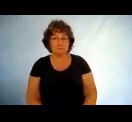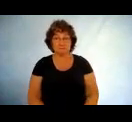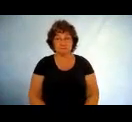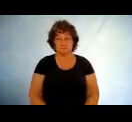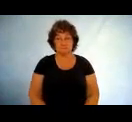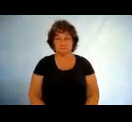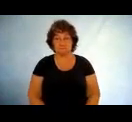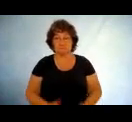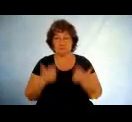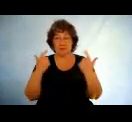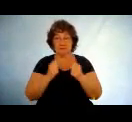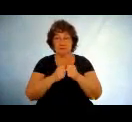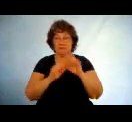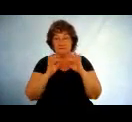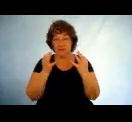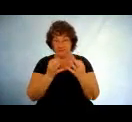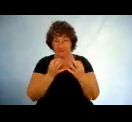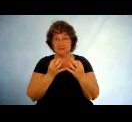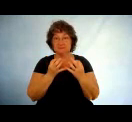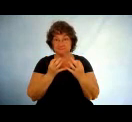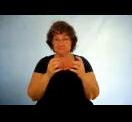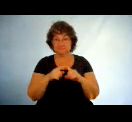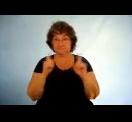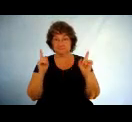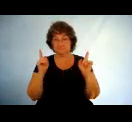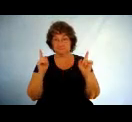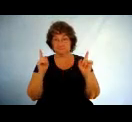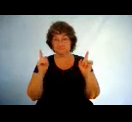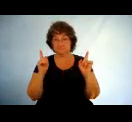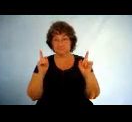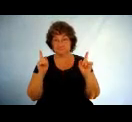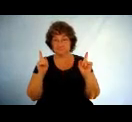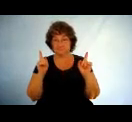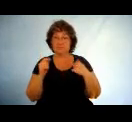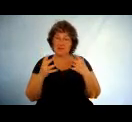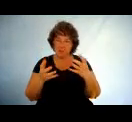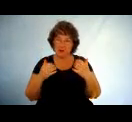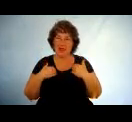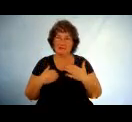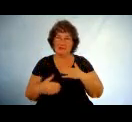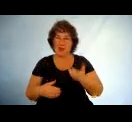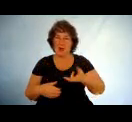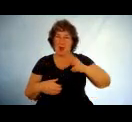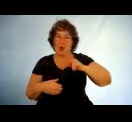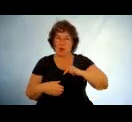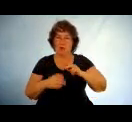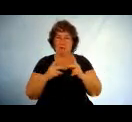I live with my family, but I want to have my own place,